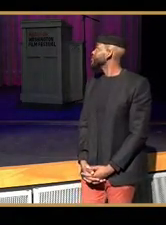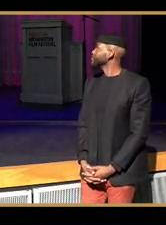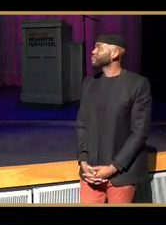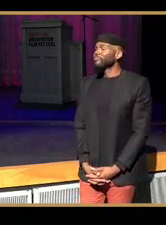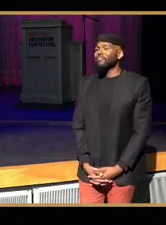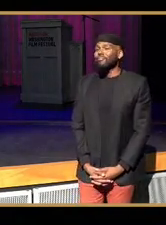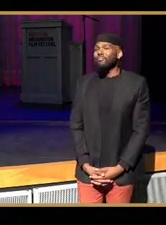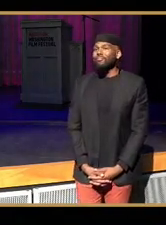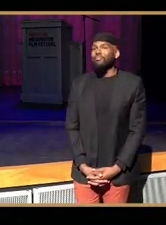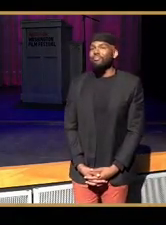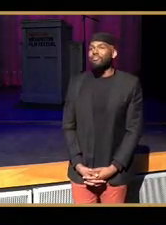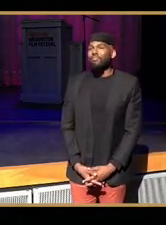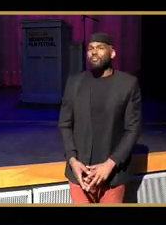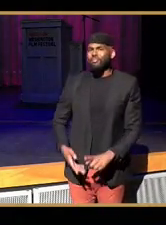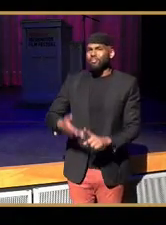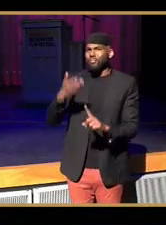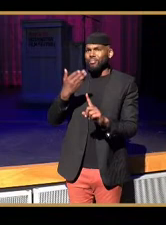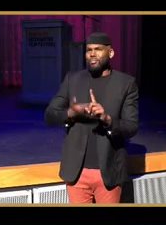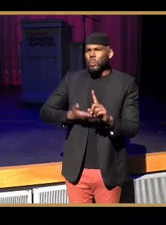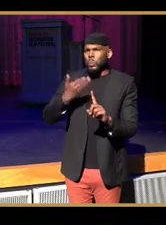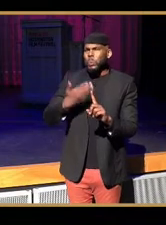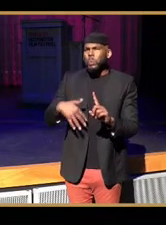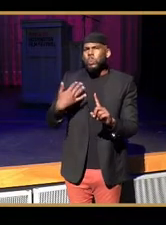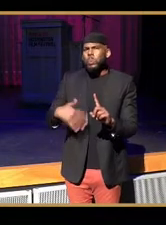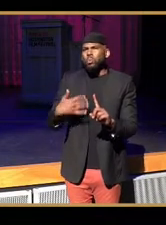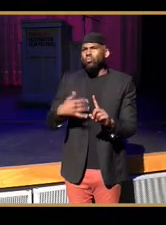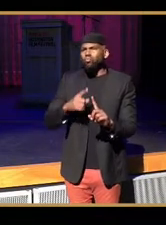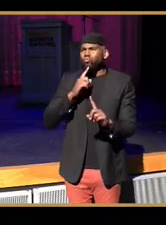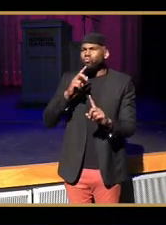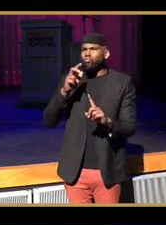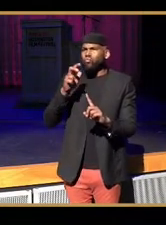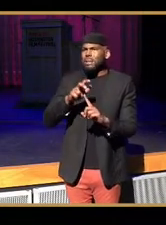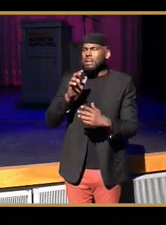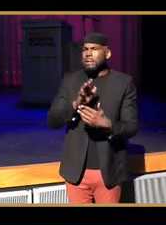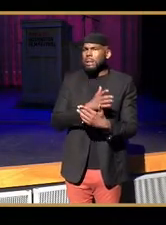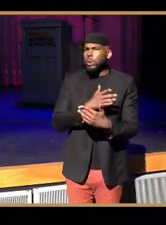She believed every word she was singing. Mm-hmm. And she believed.